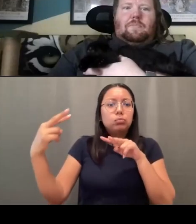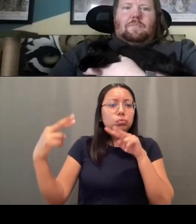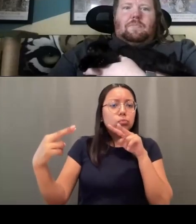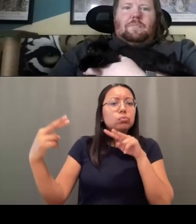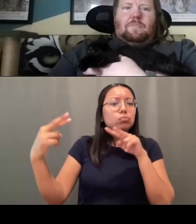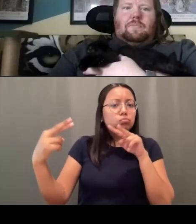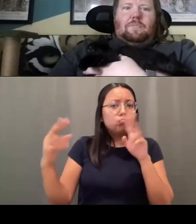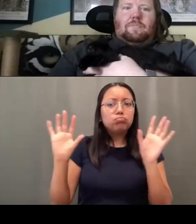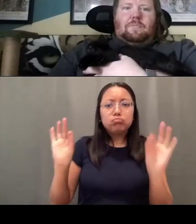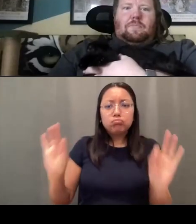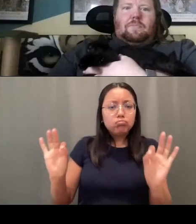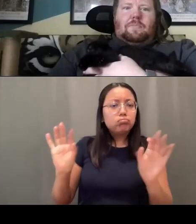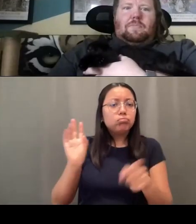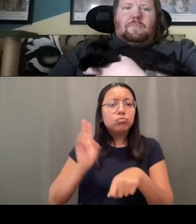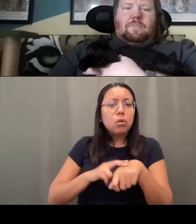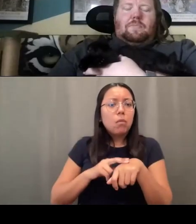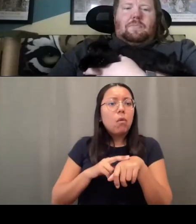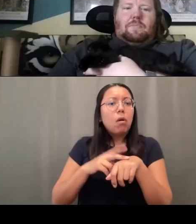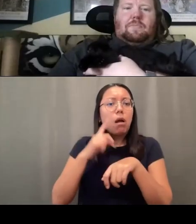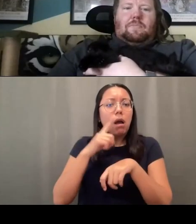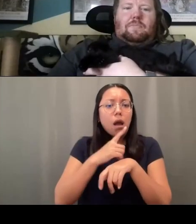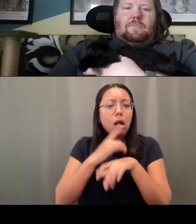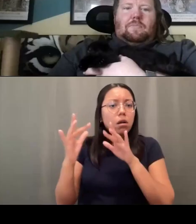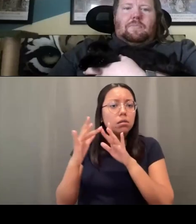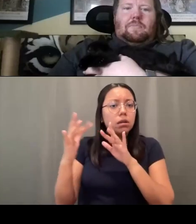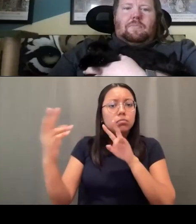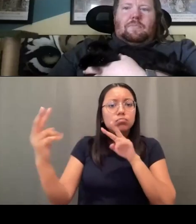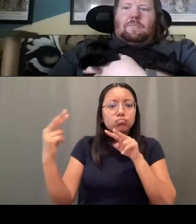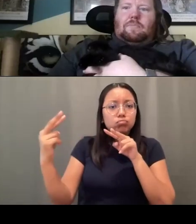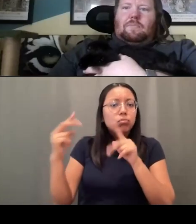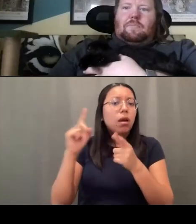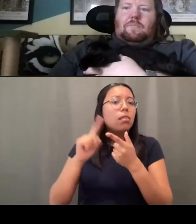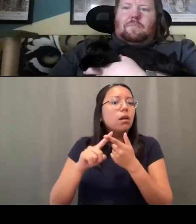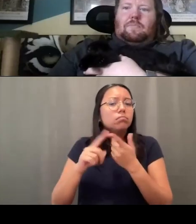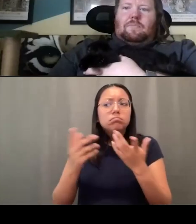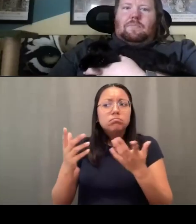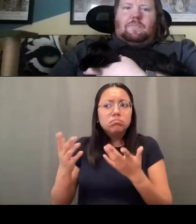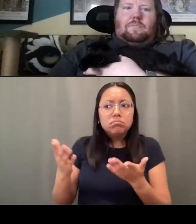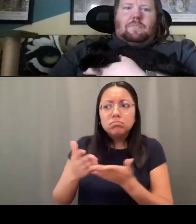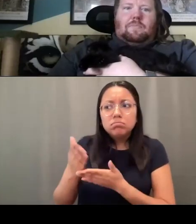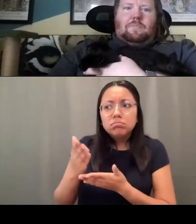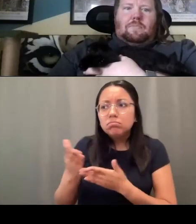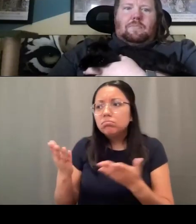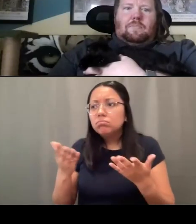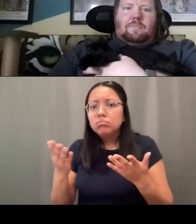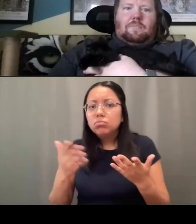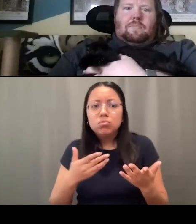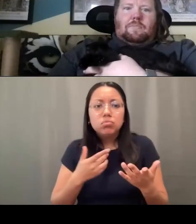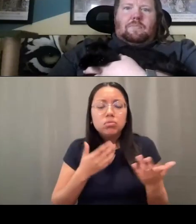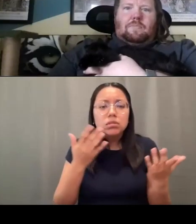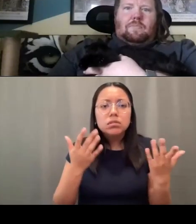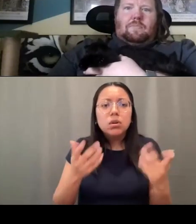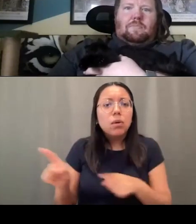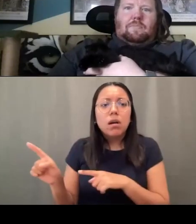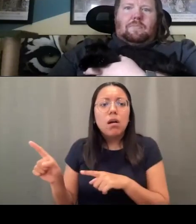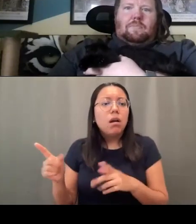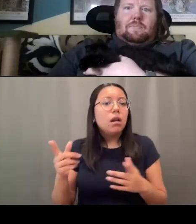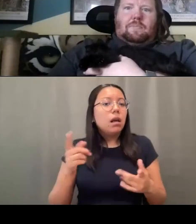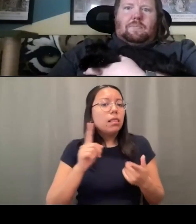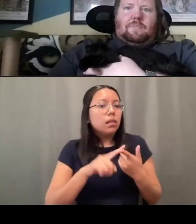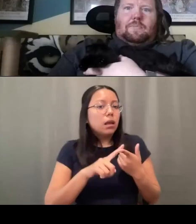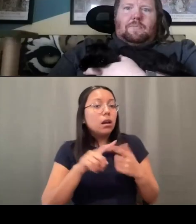while, they end up rolling up their sleeves, maybe because they're hot. And you see that there's a fresh row of cuts on their arm.